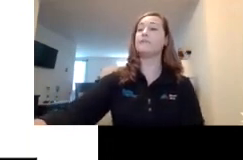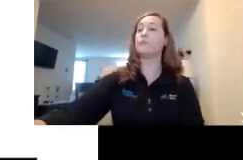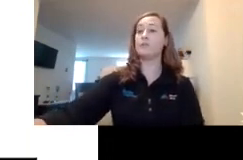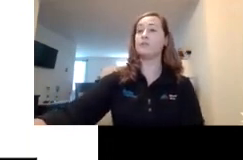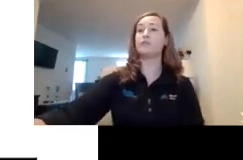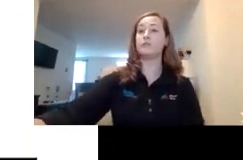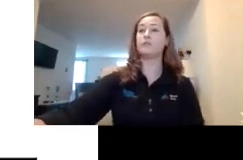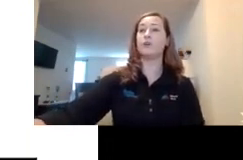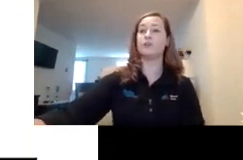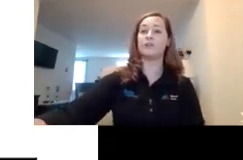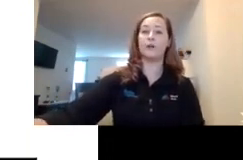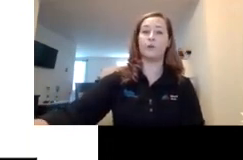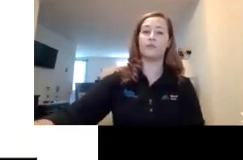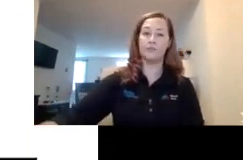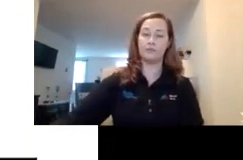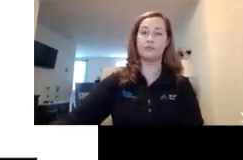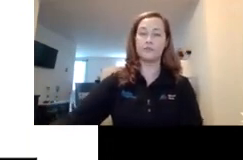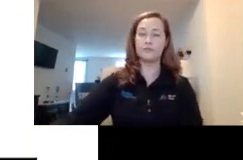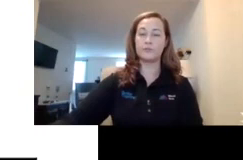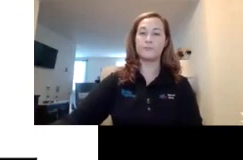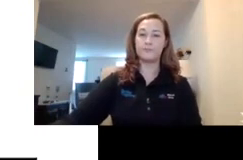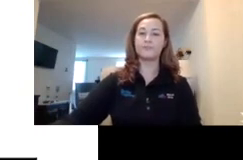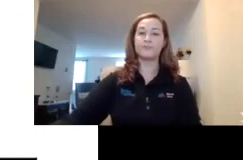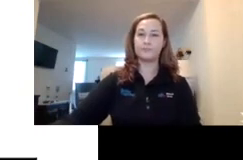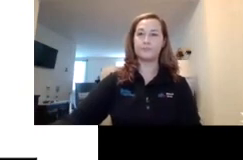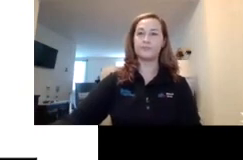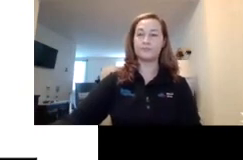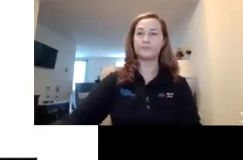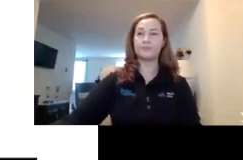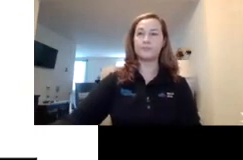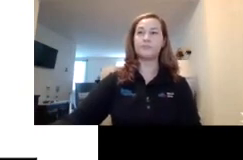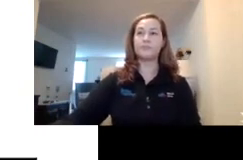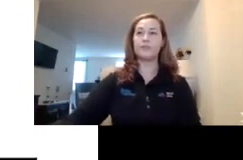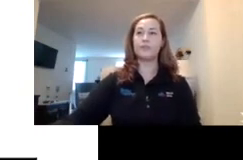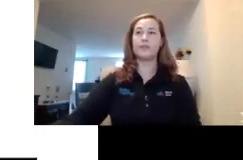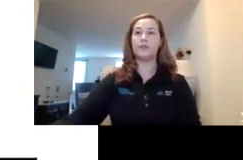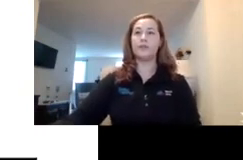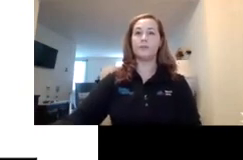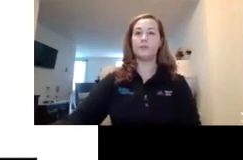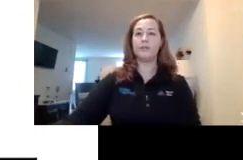the information to contact our vendors.